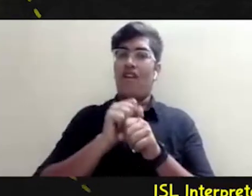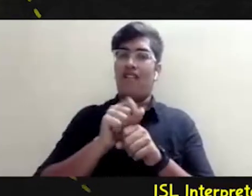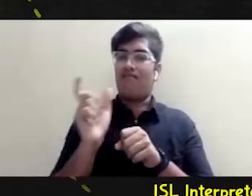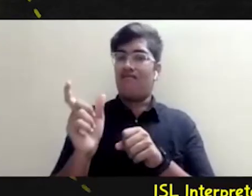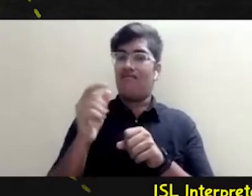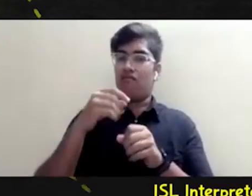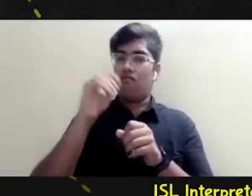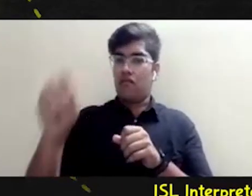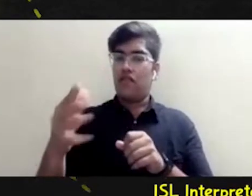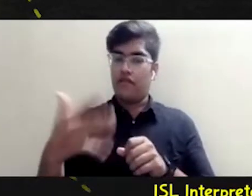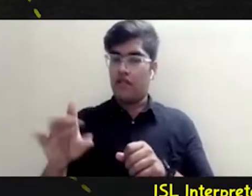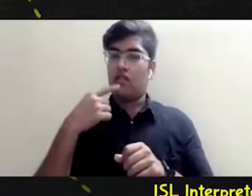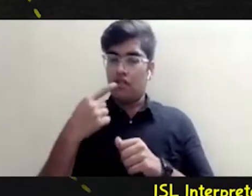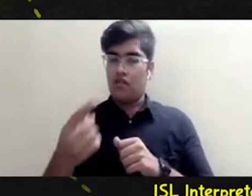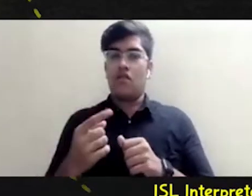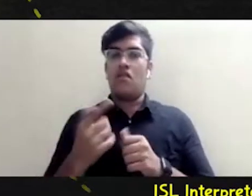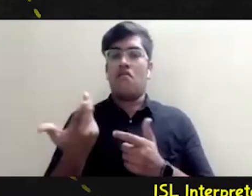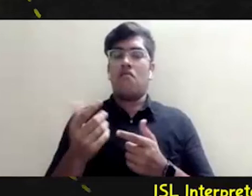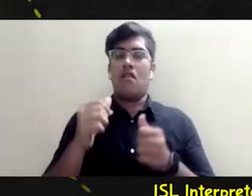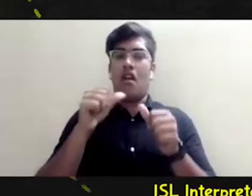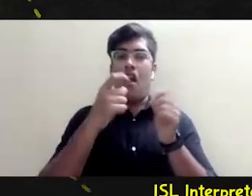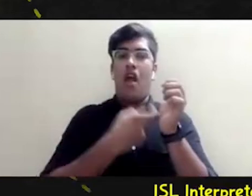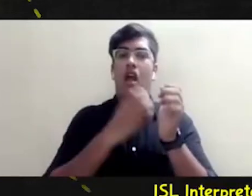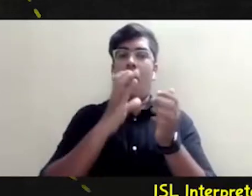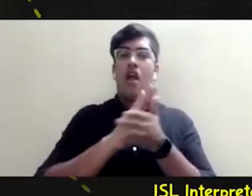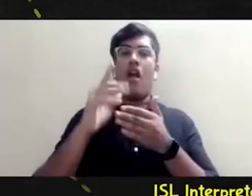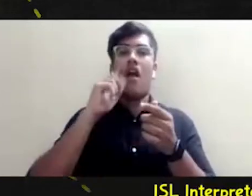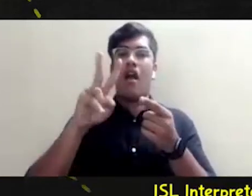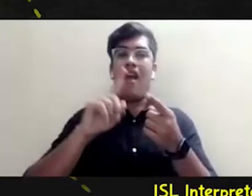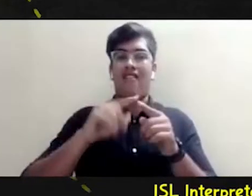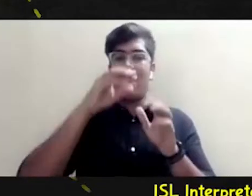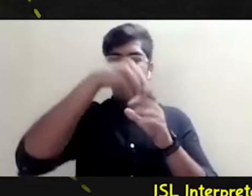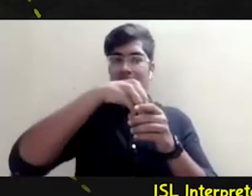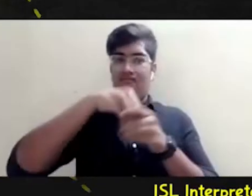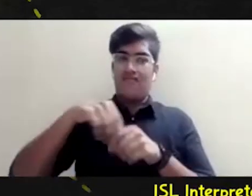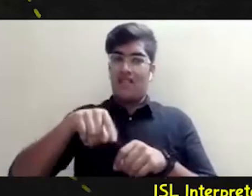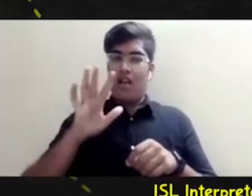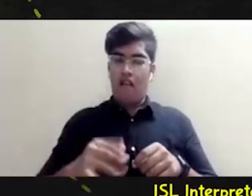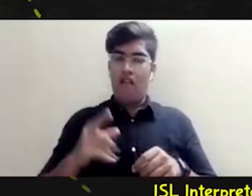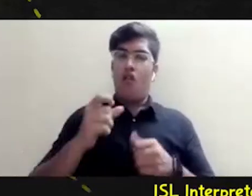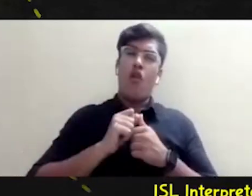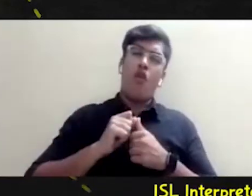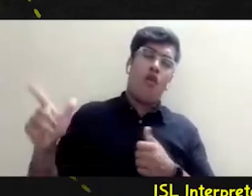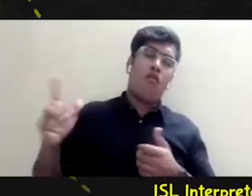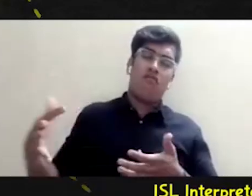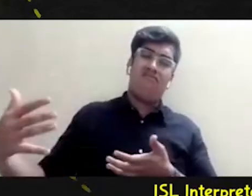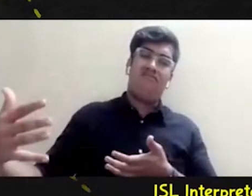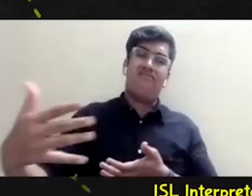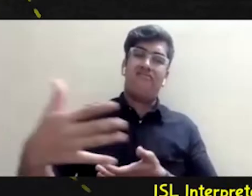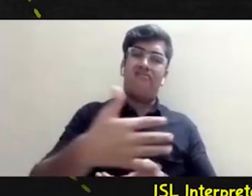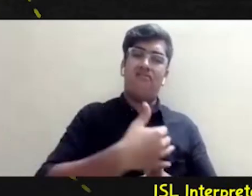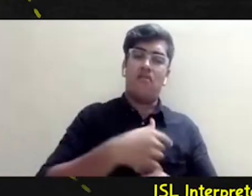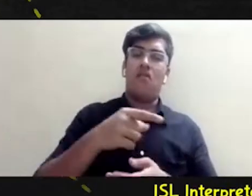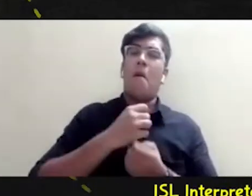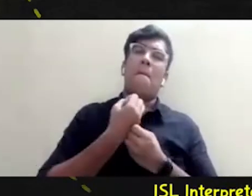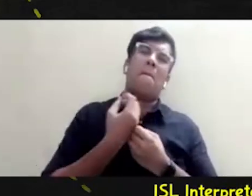Room Archives is this huge archive where she's been collecting voices, narratives of people for